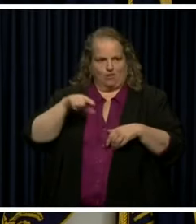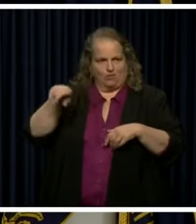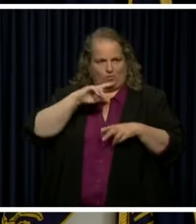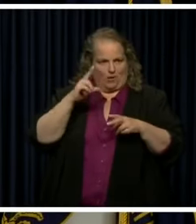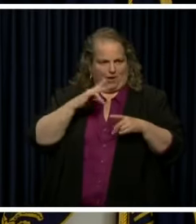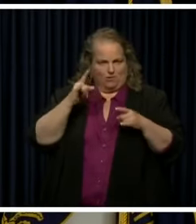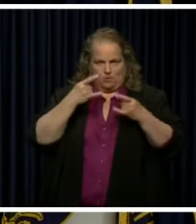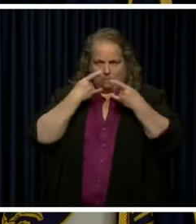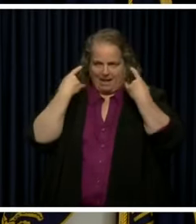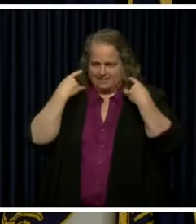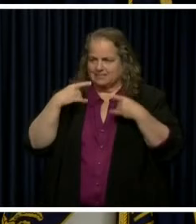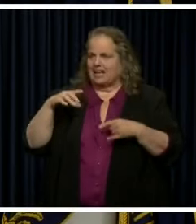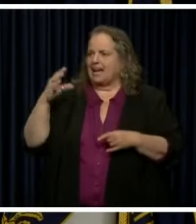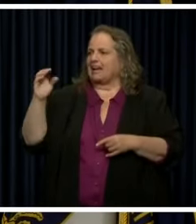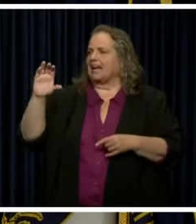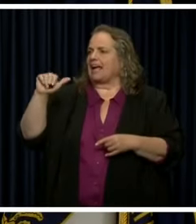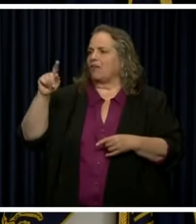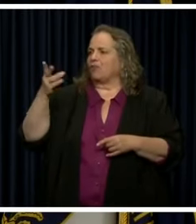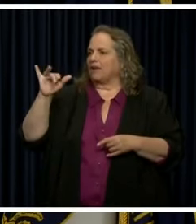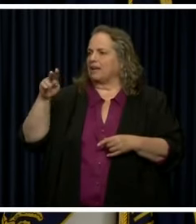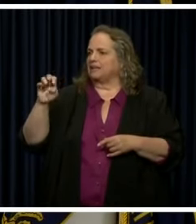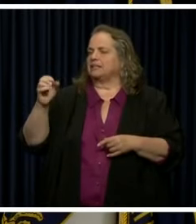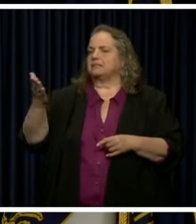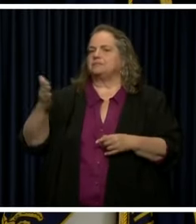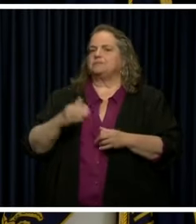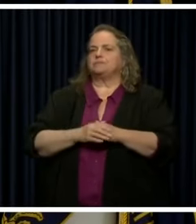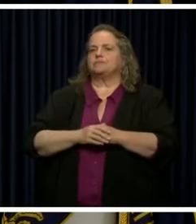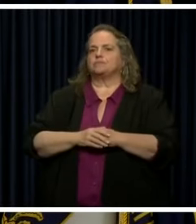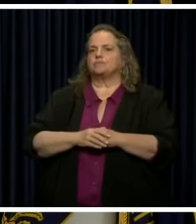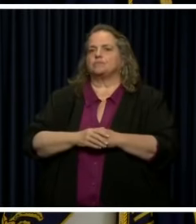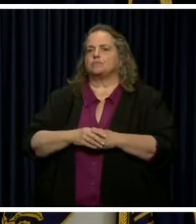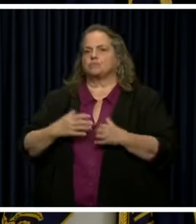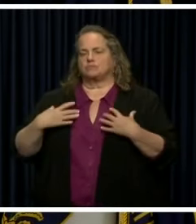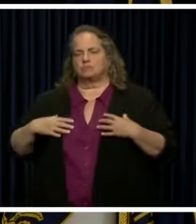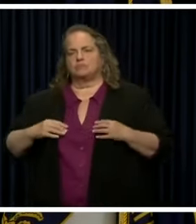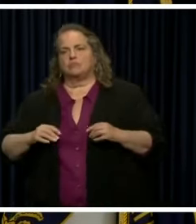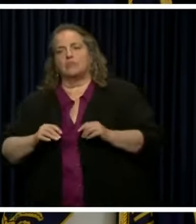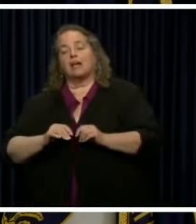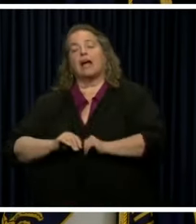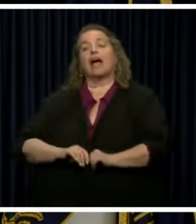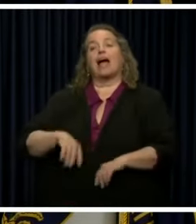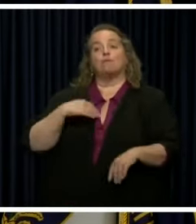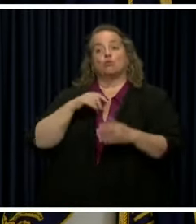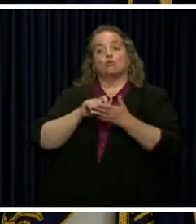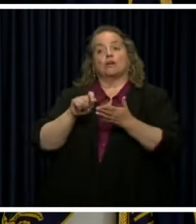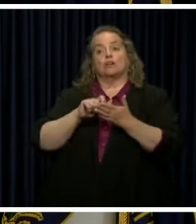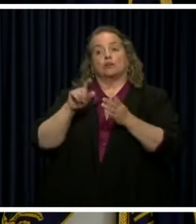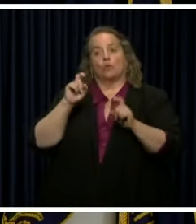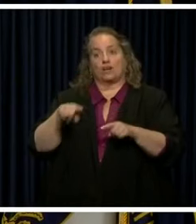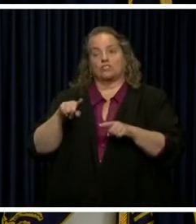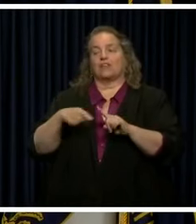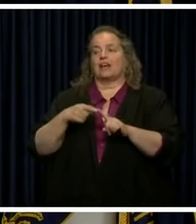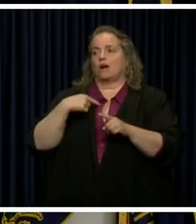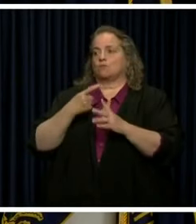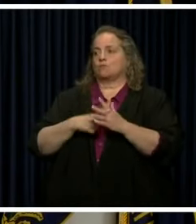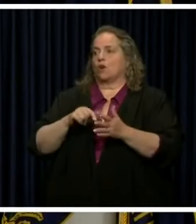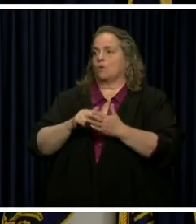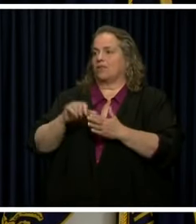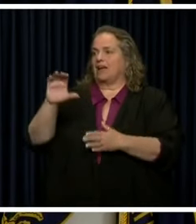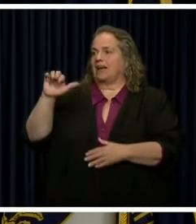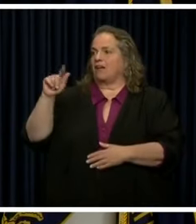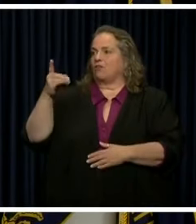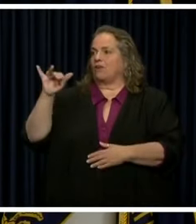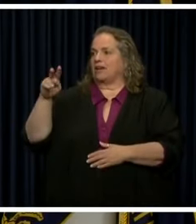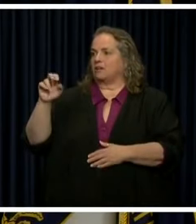We got Catherine Collins. I have written questions, and we'll start with Catherine today. Sure. Can you